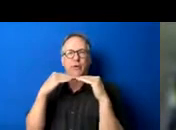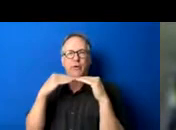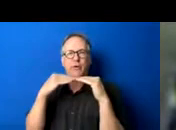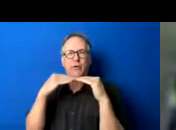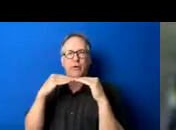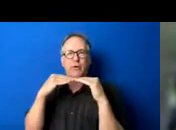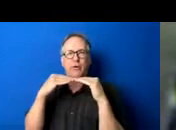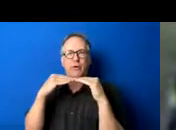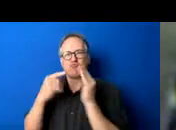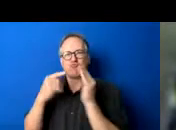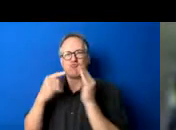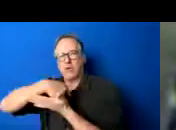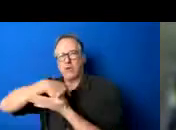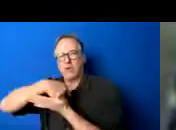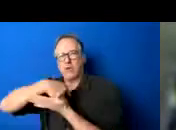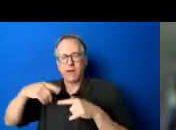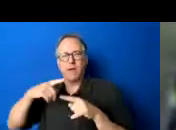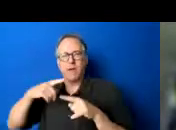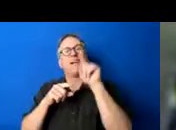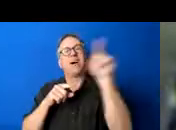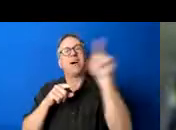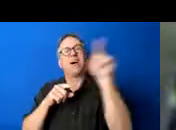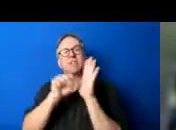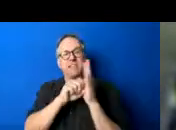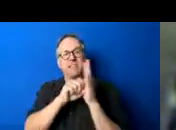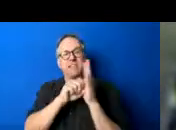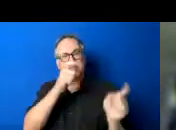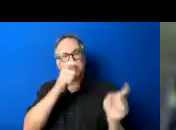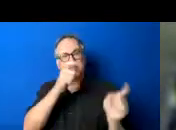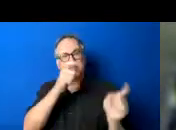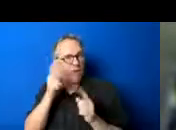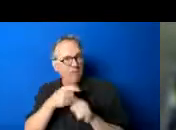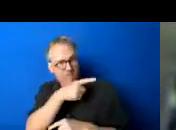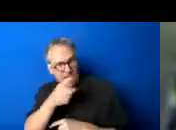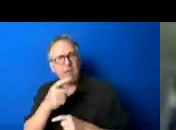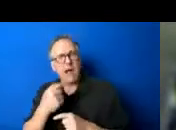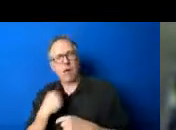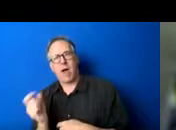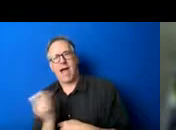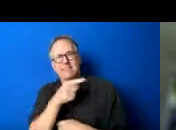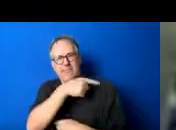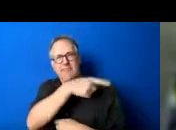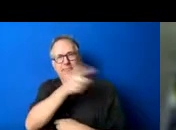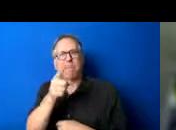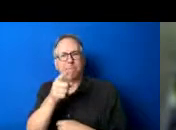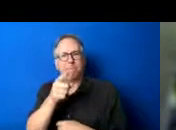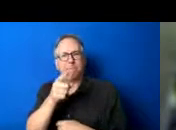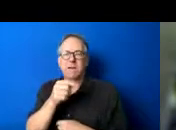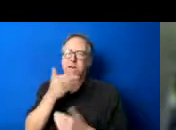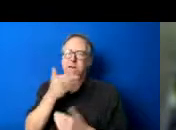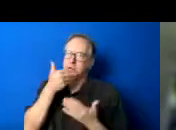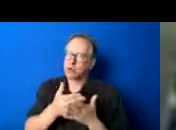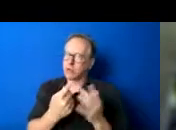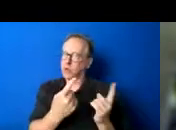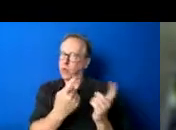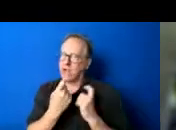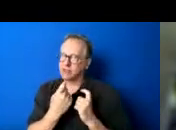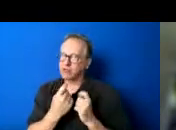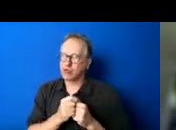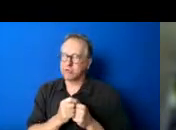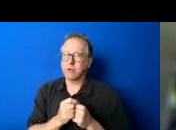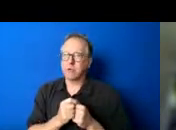group of other states who distribute them, and I can ask this question to them because I think that's a really great question. I know they have